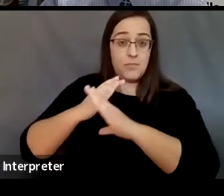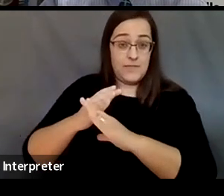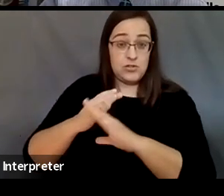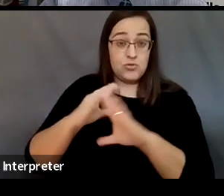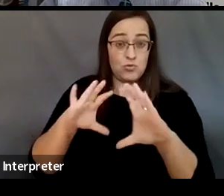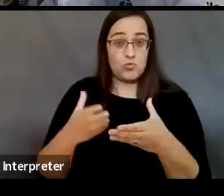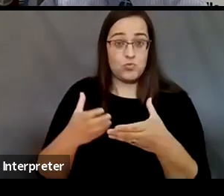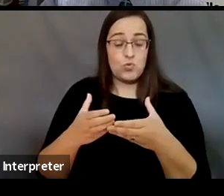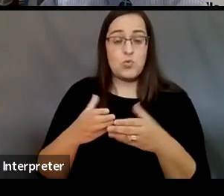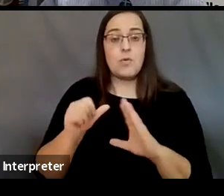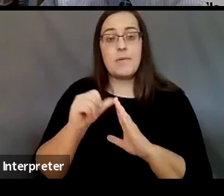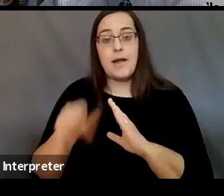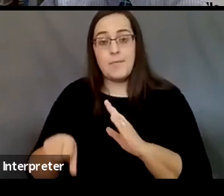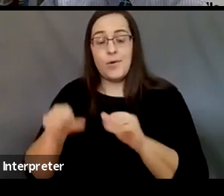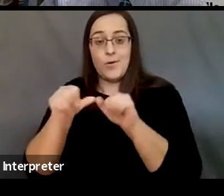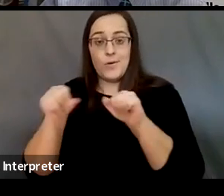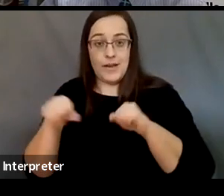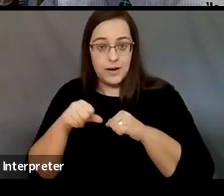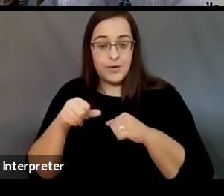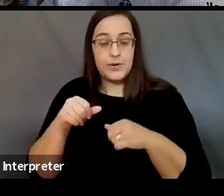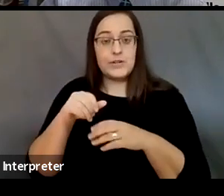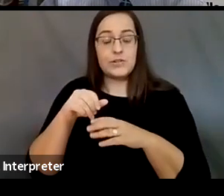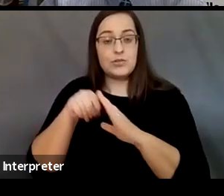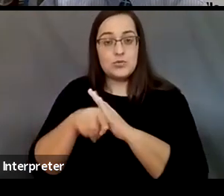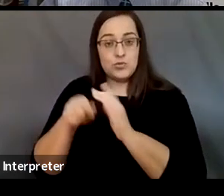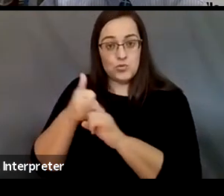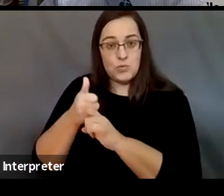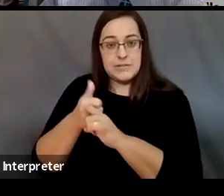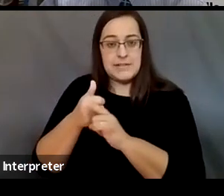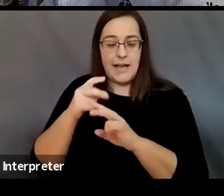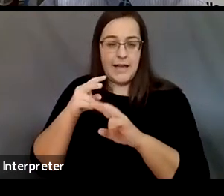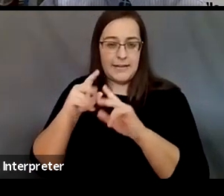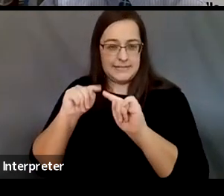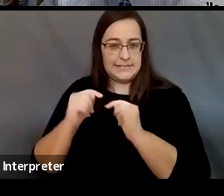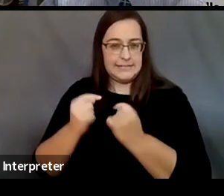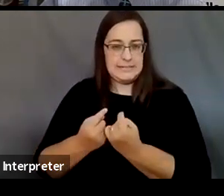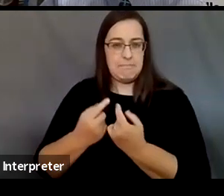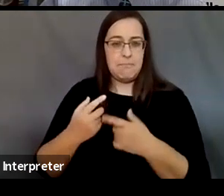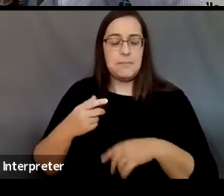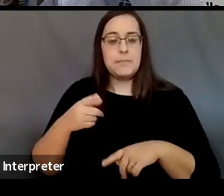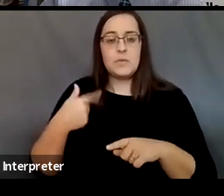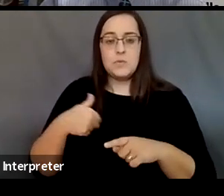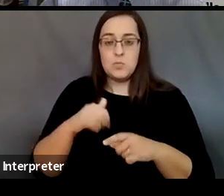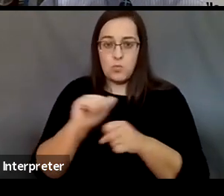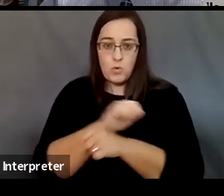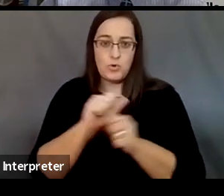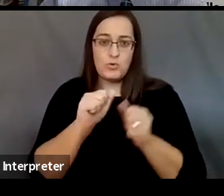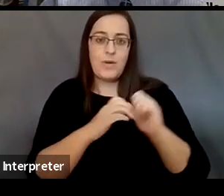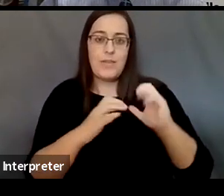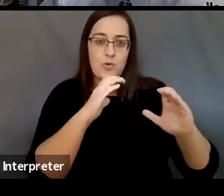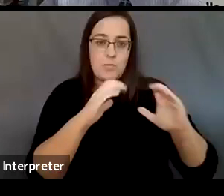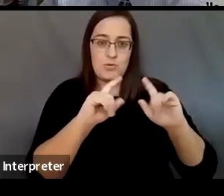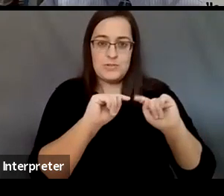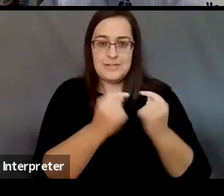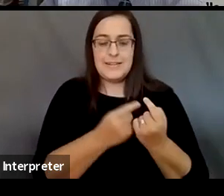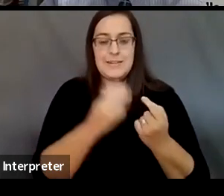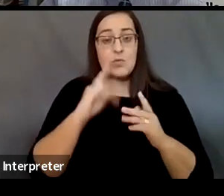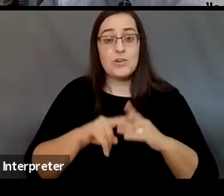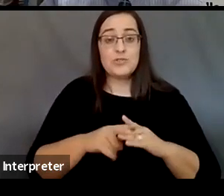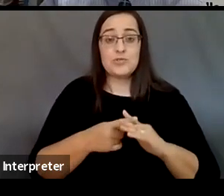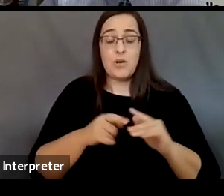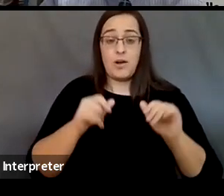the Amarillo Area Suicide Review Team, and the LOSS team, we have worked with our communications team, and there'll be